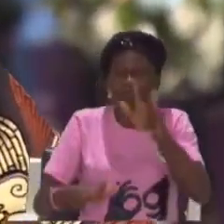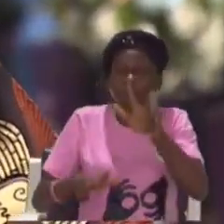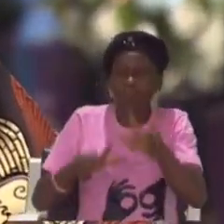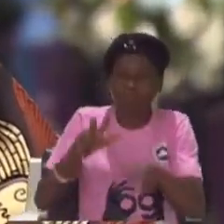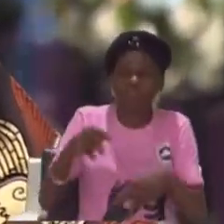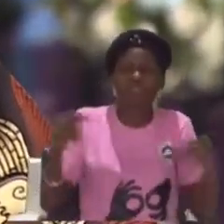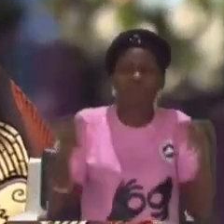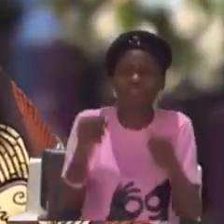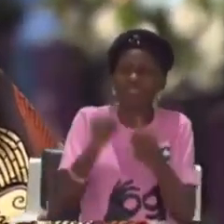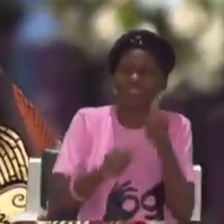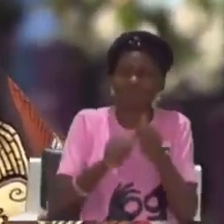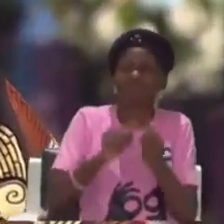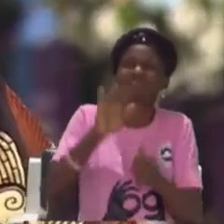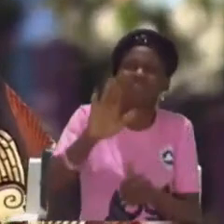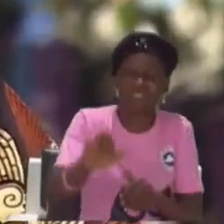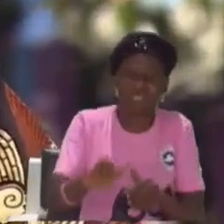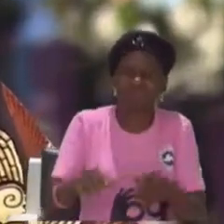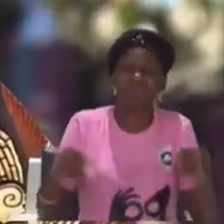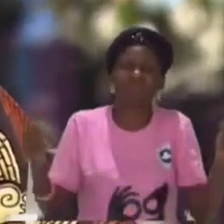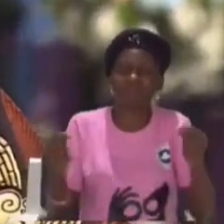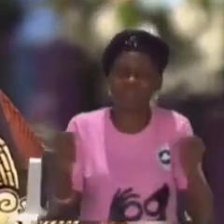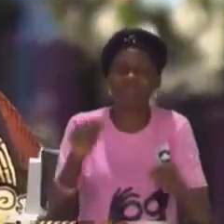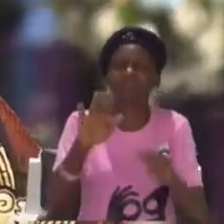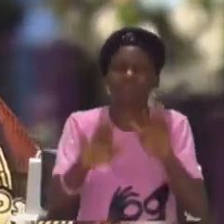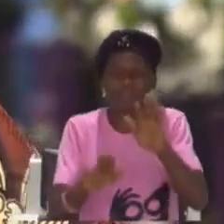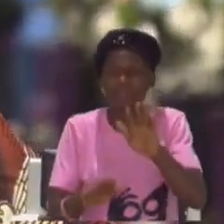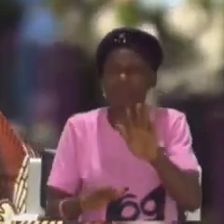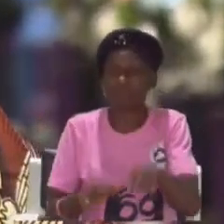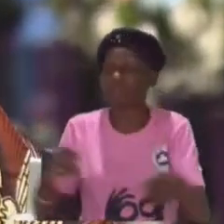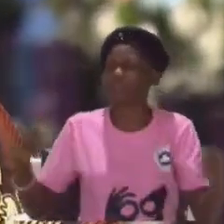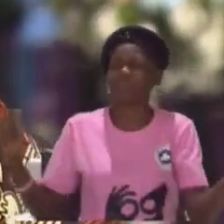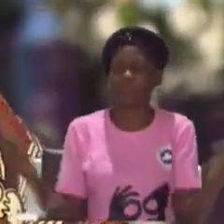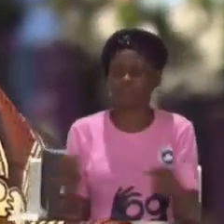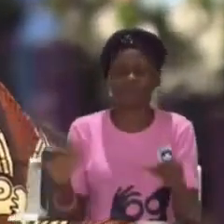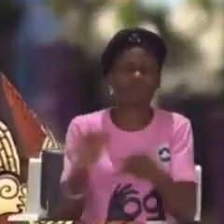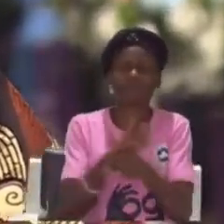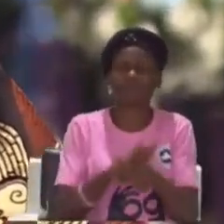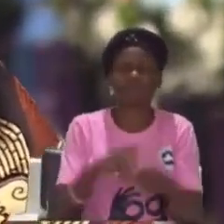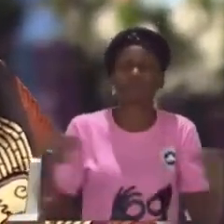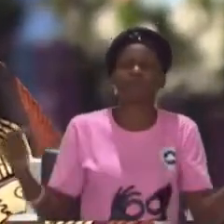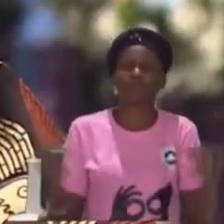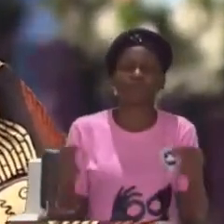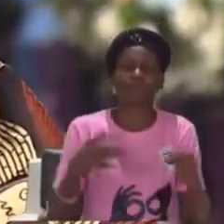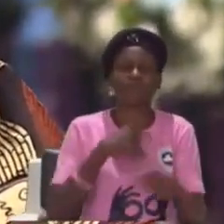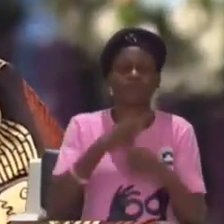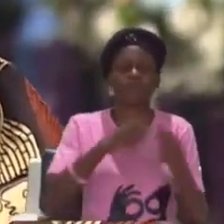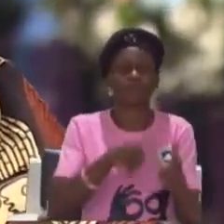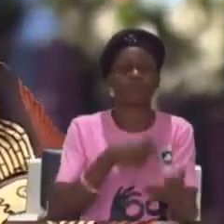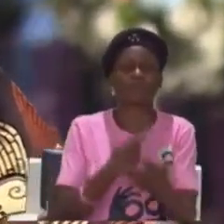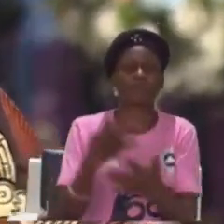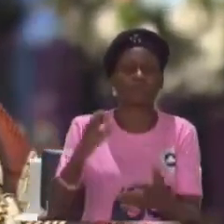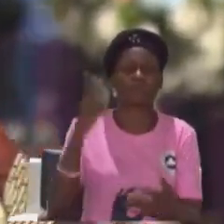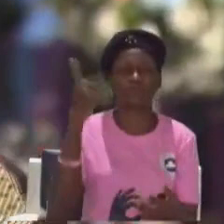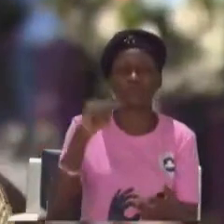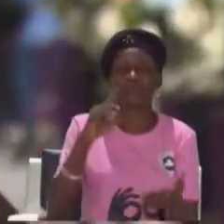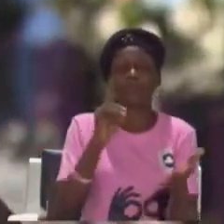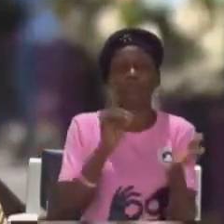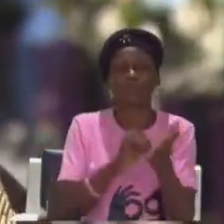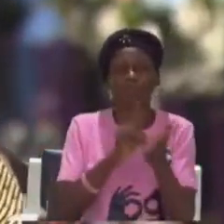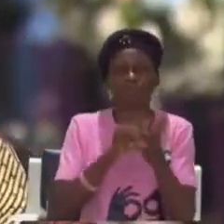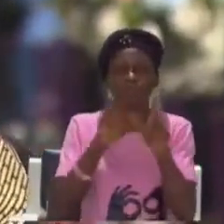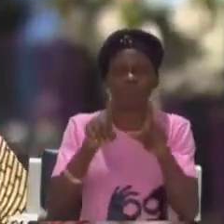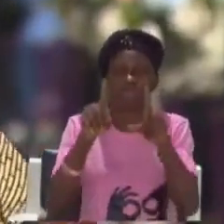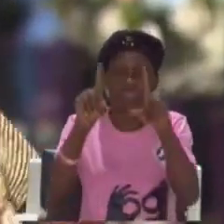Every step I took was in crucial pain. And when I got there, the doctor looked at the